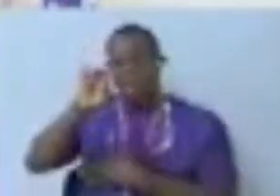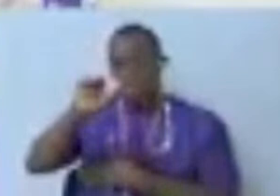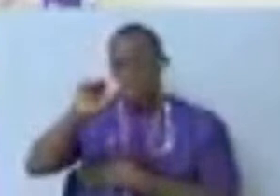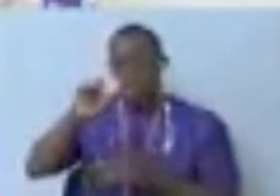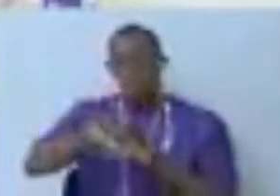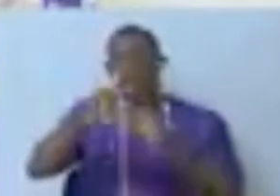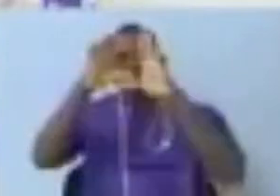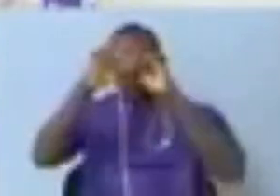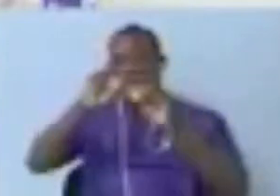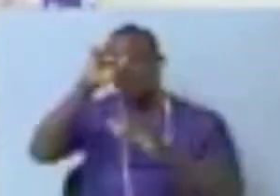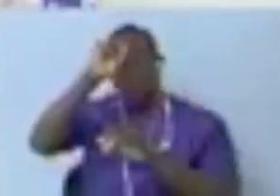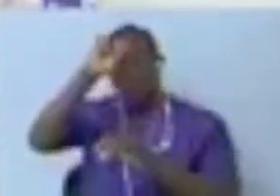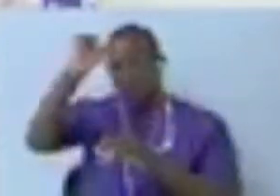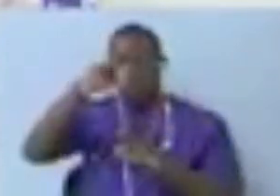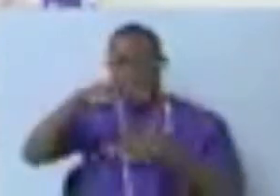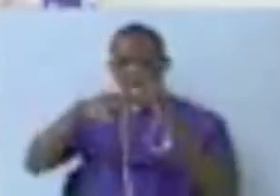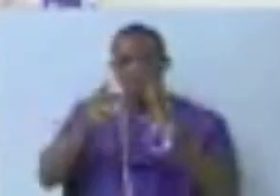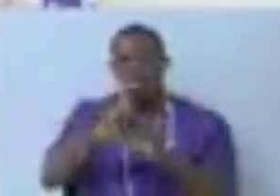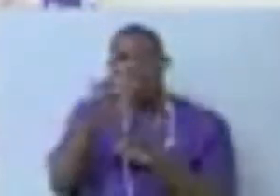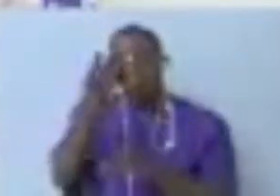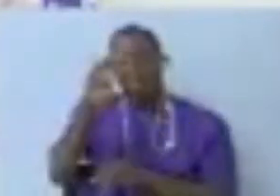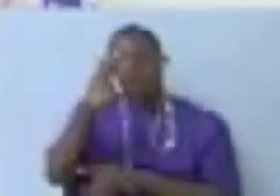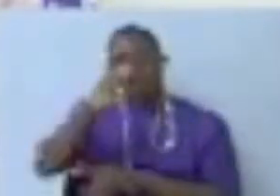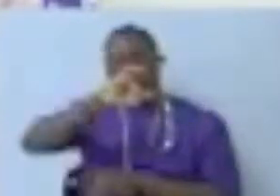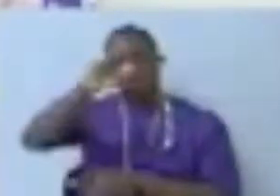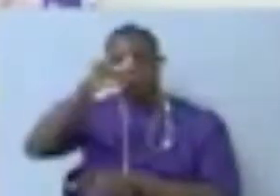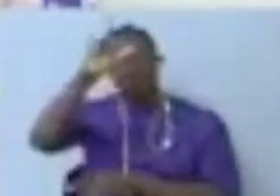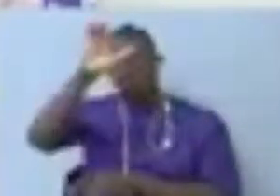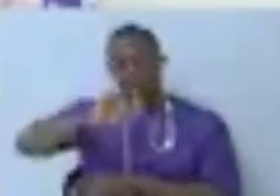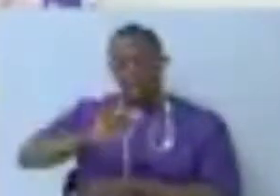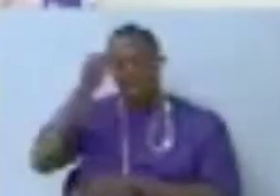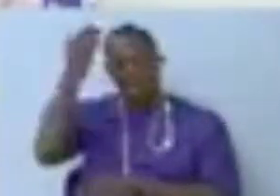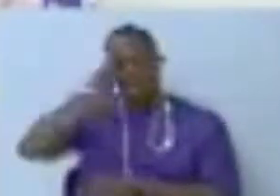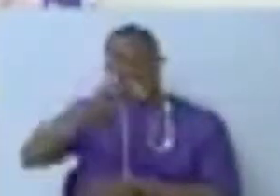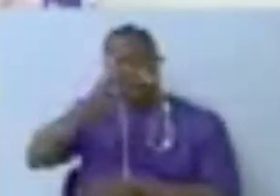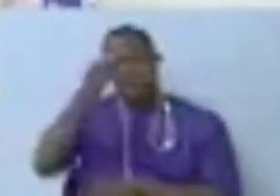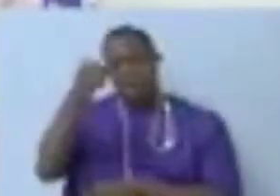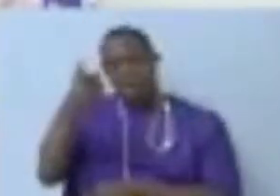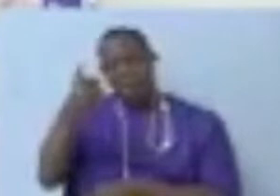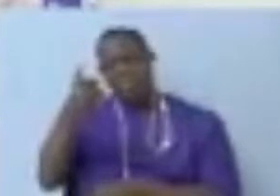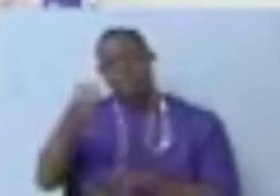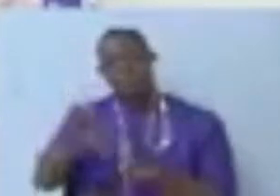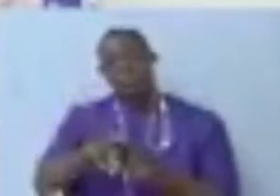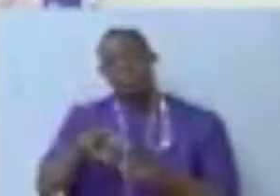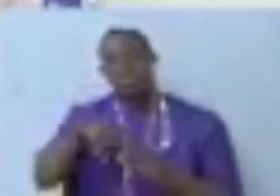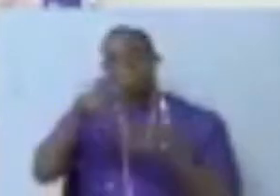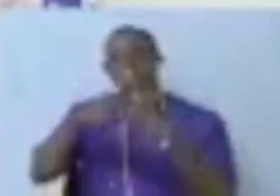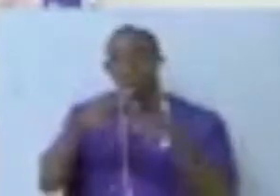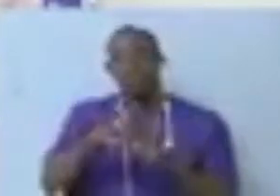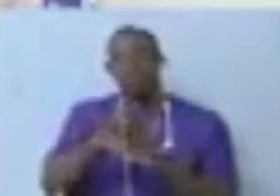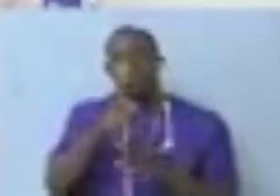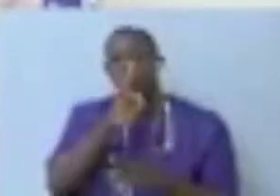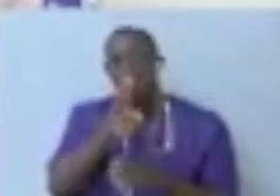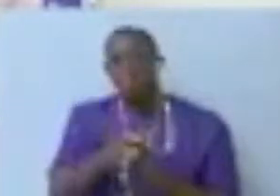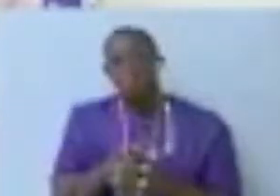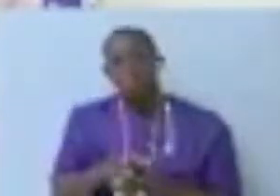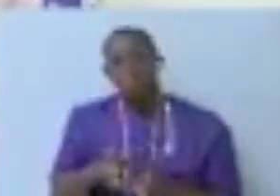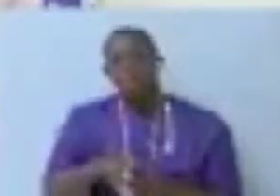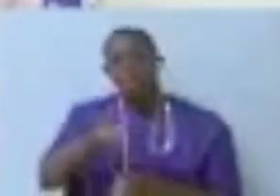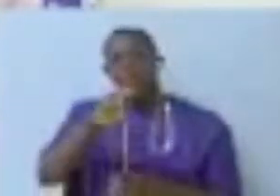Agency, Office of the President with effect from 1st July 1996. Via